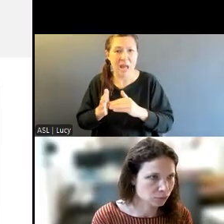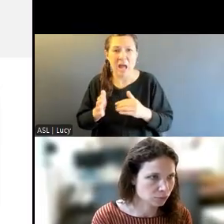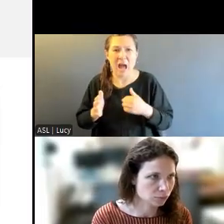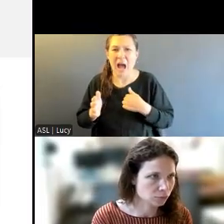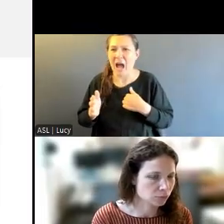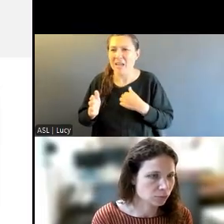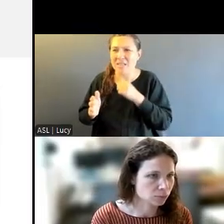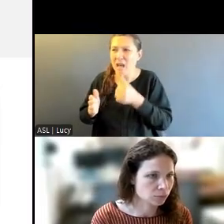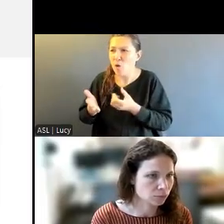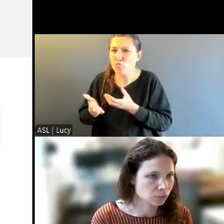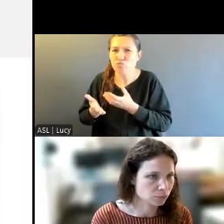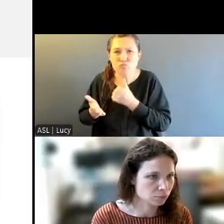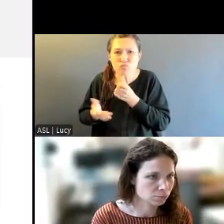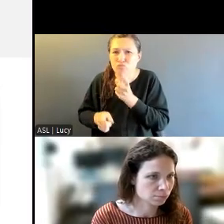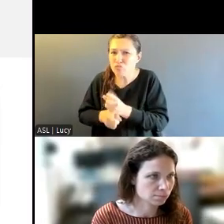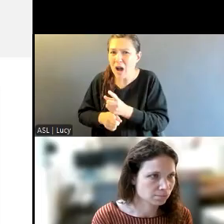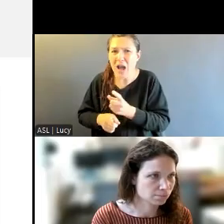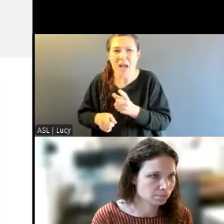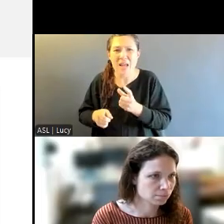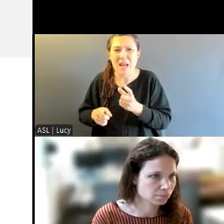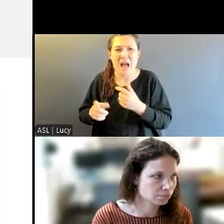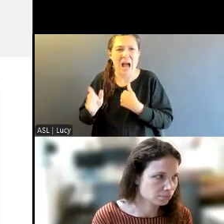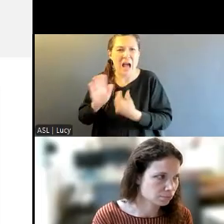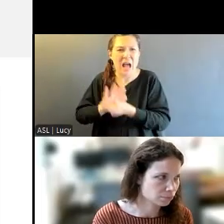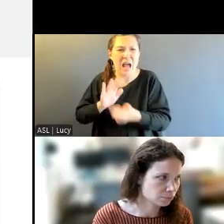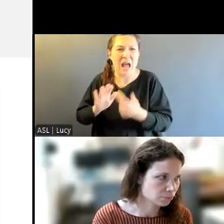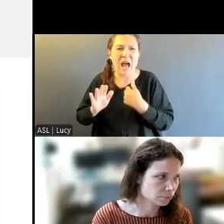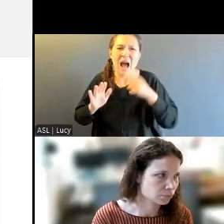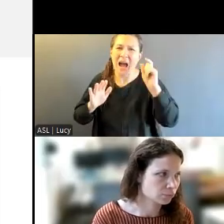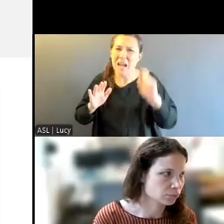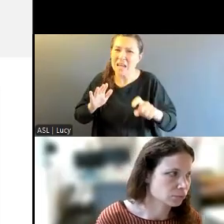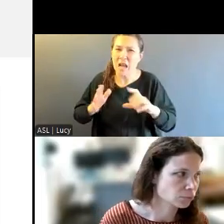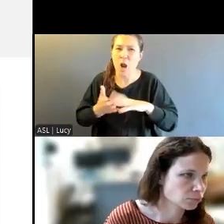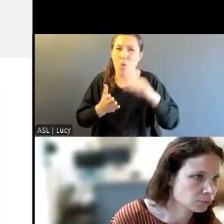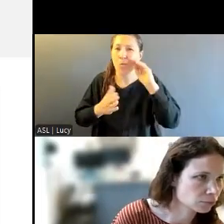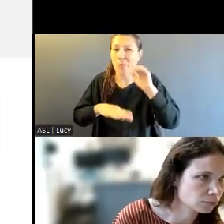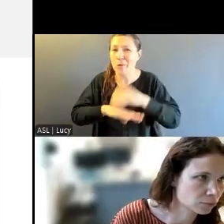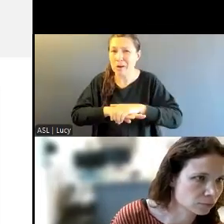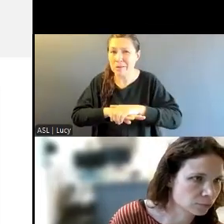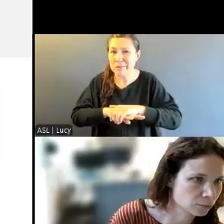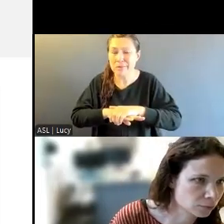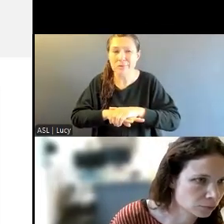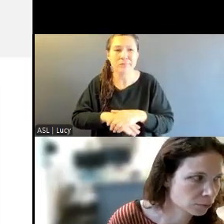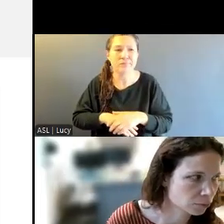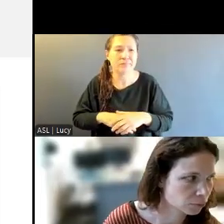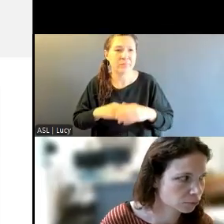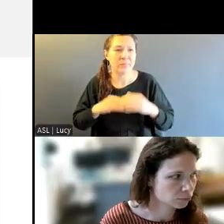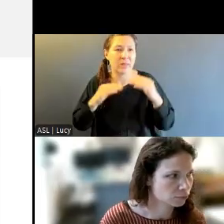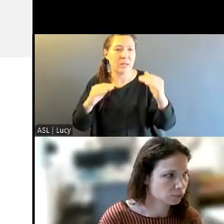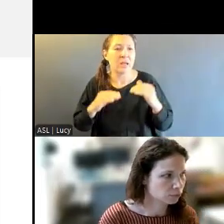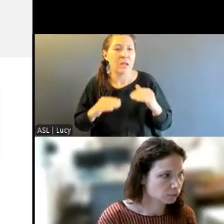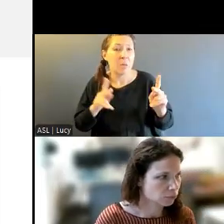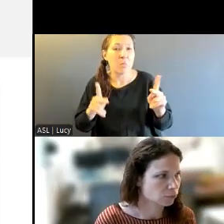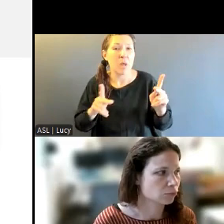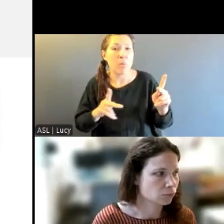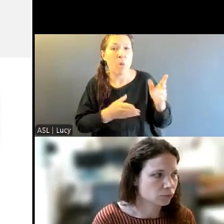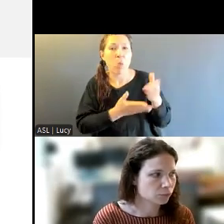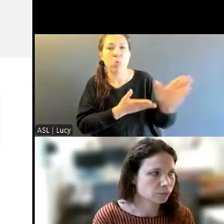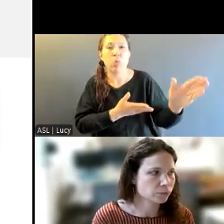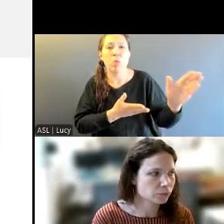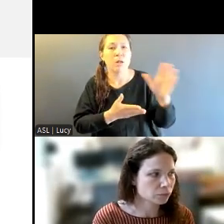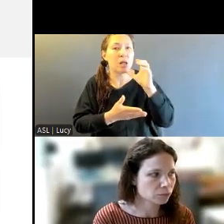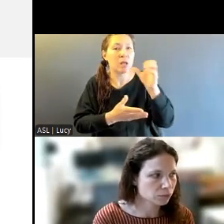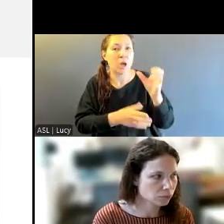three, because I will learn English. Some participants also turn away from service and ask to return later with their